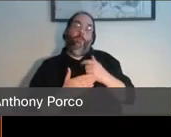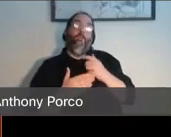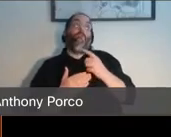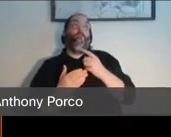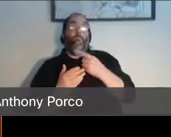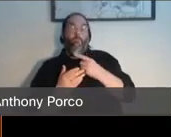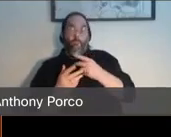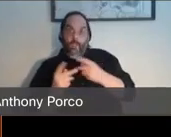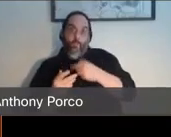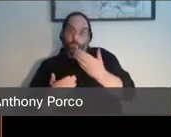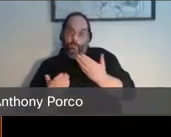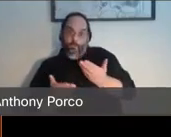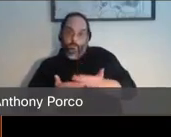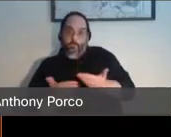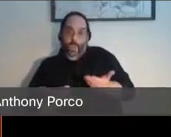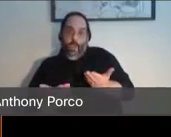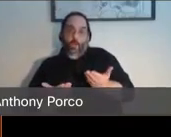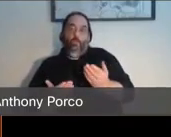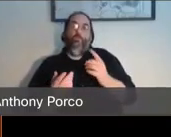be.